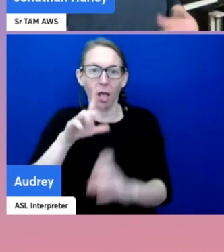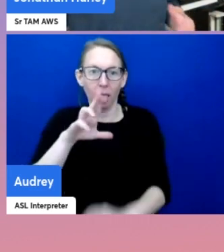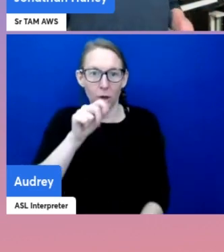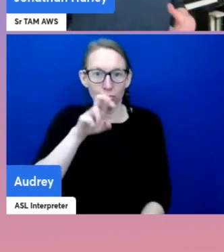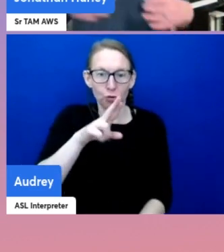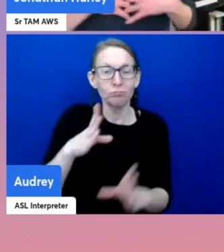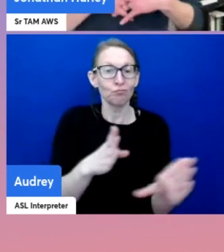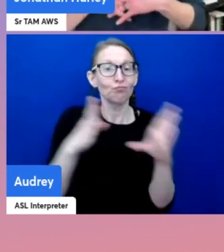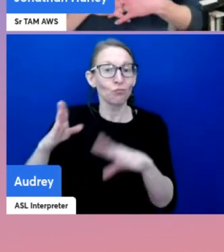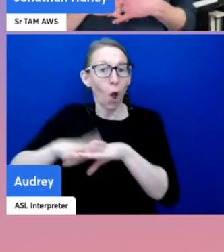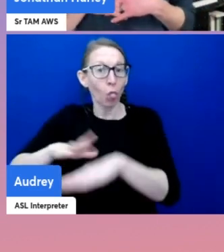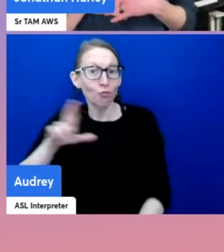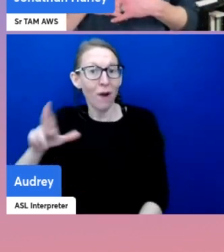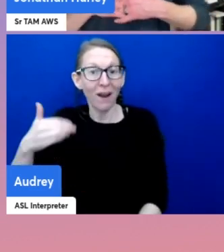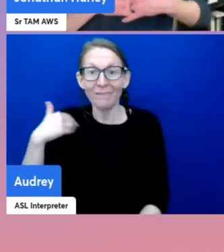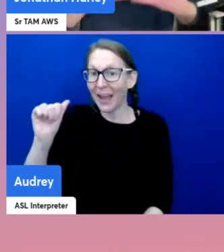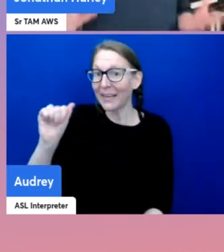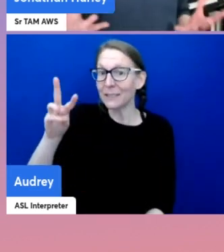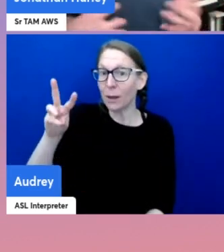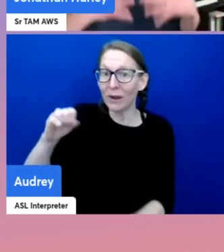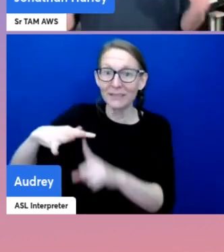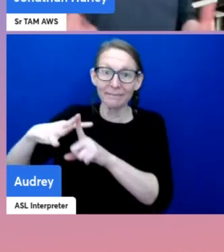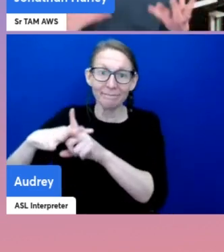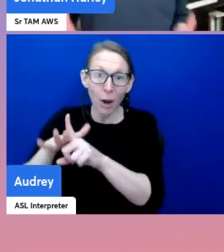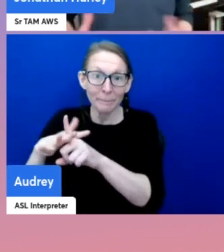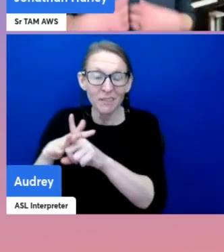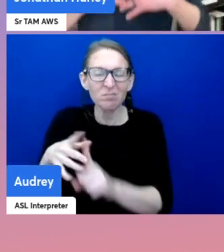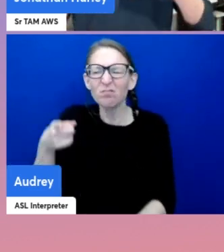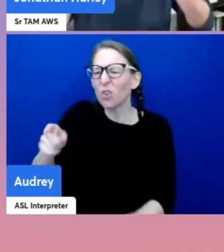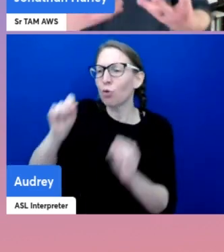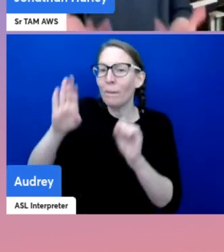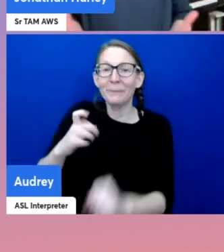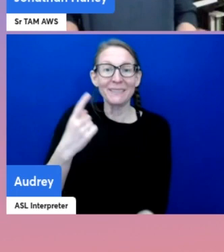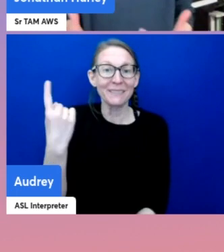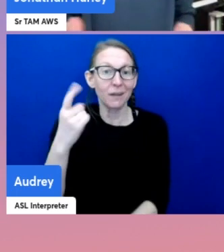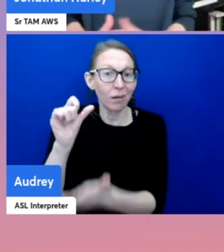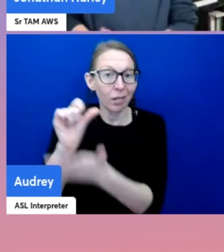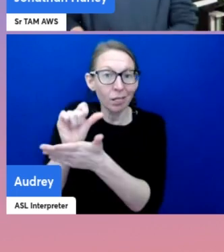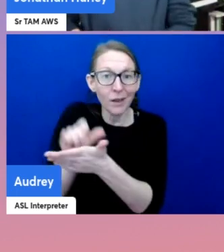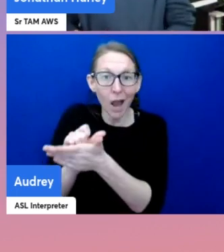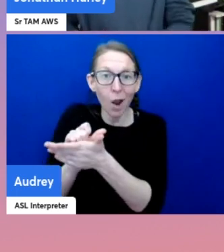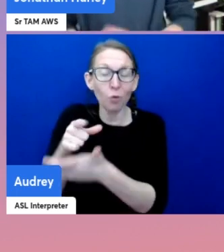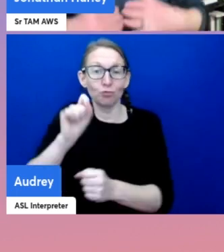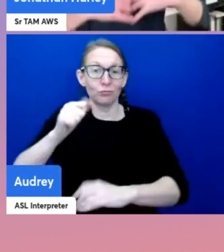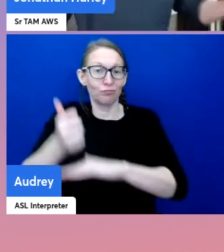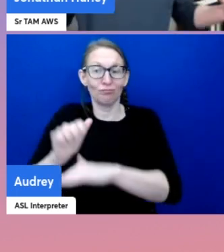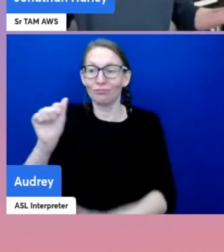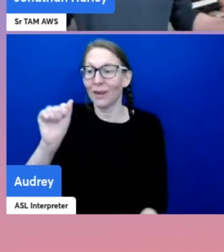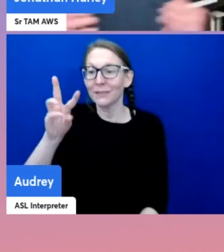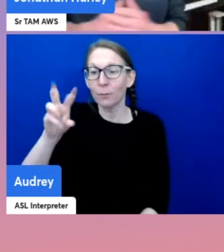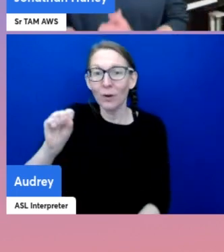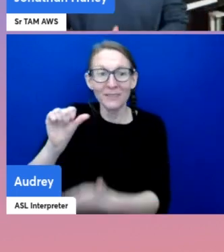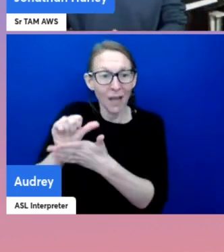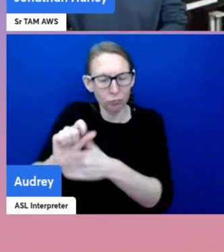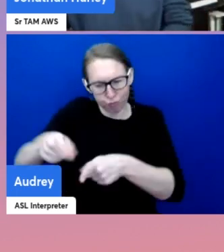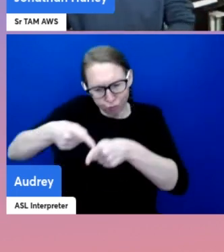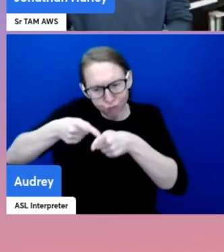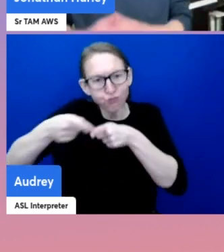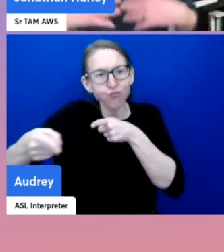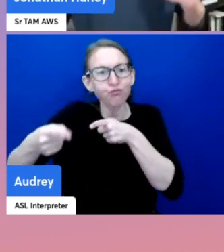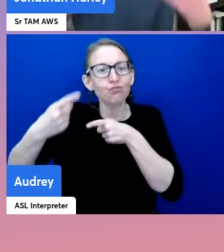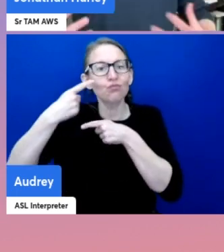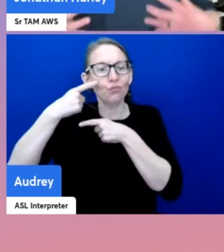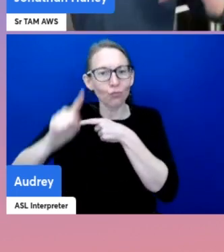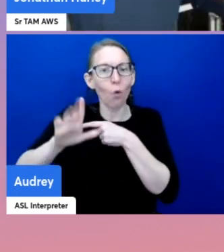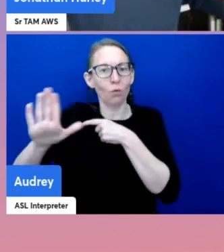AWS environment. This could be a single account. You could create an AWS account exclusively for